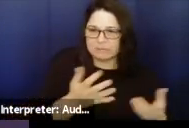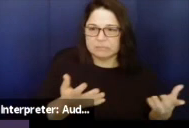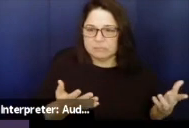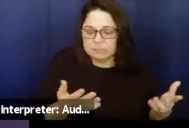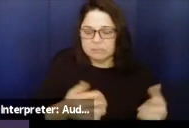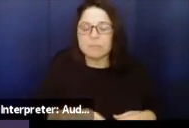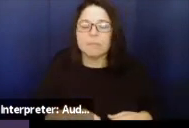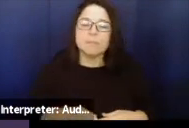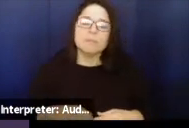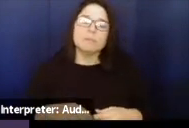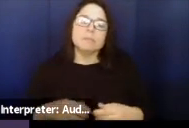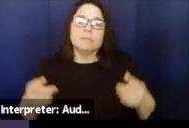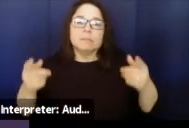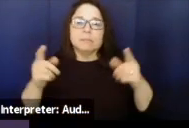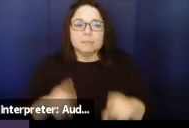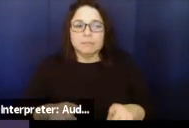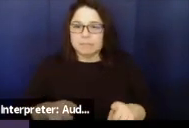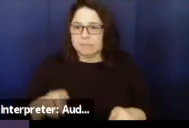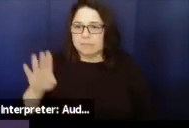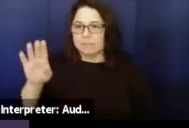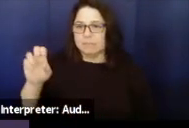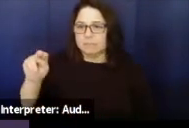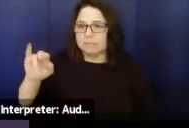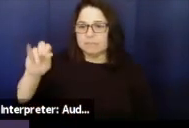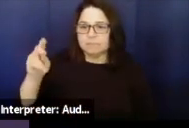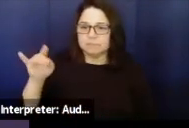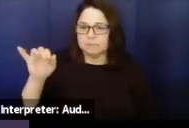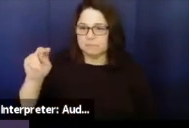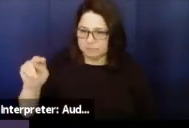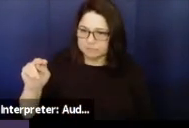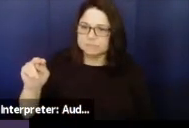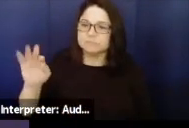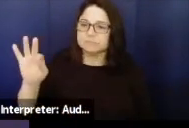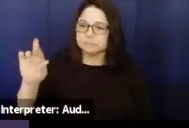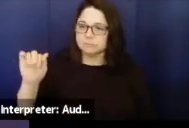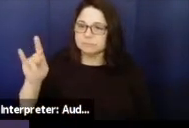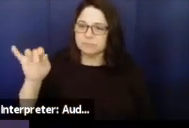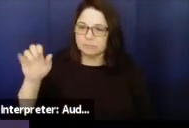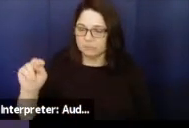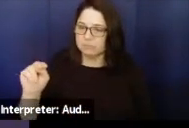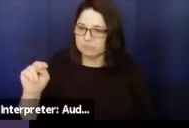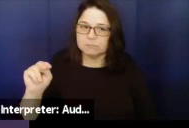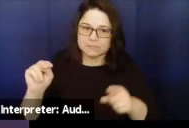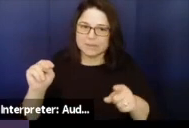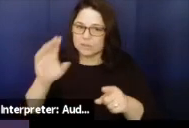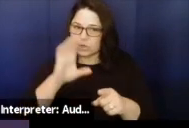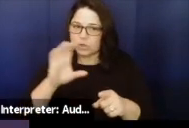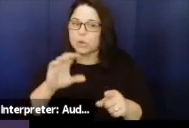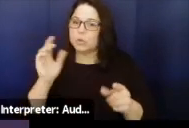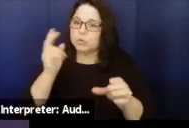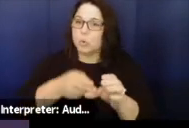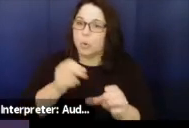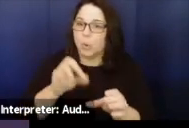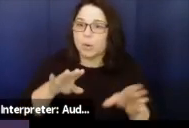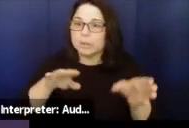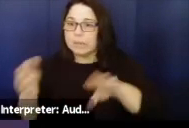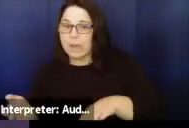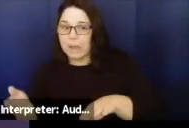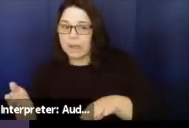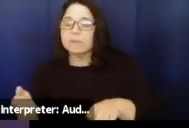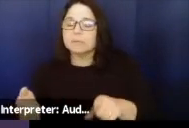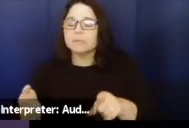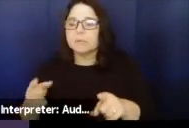Ironically, Benjamin Franklin's Join or Die cartoon, originally calling the colonies to unite on behalf of